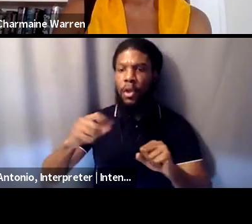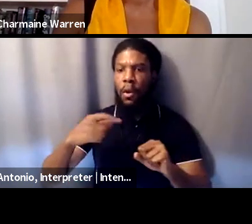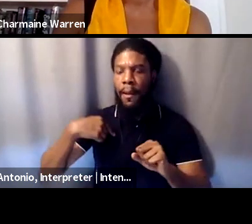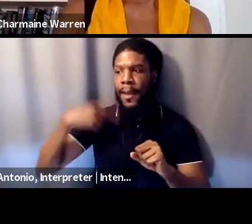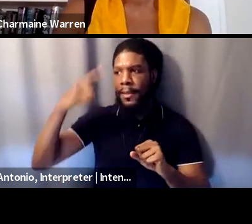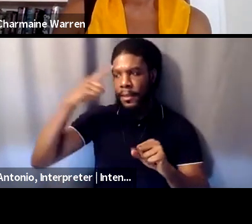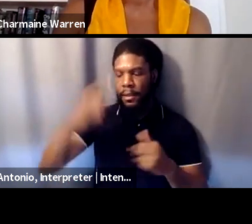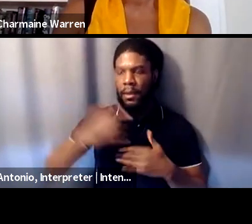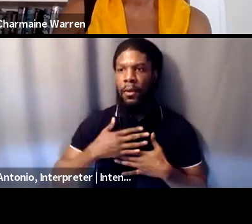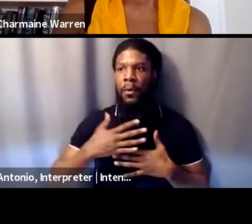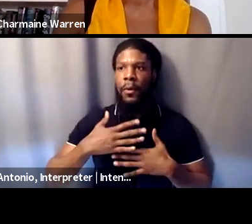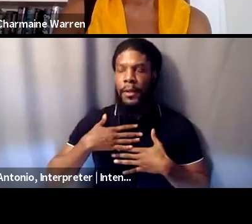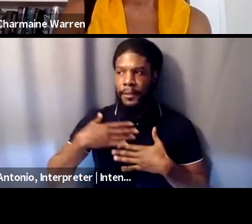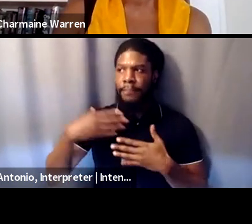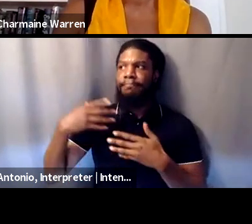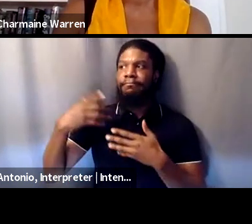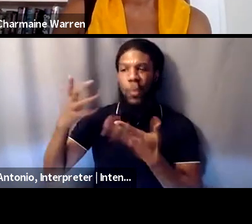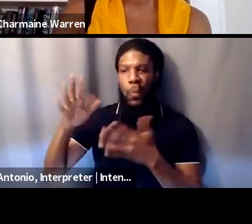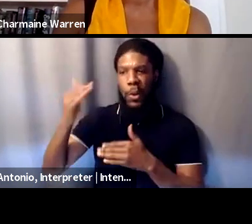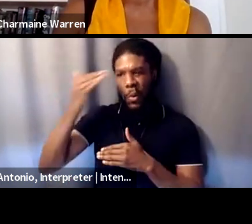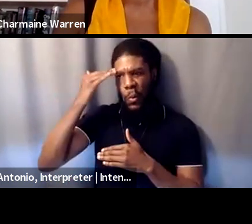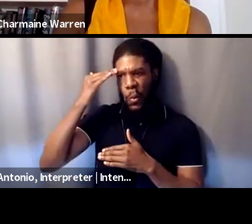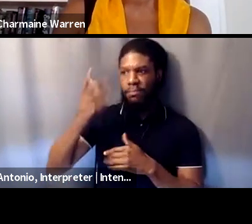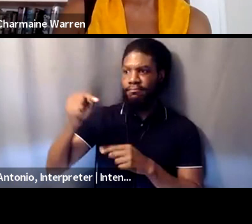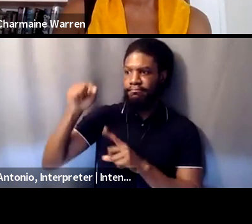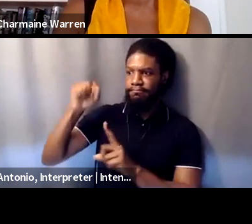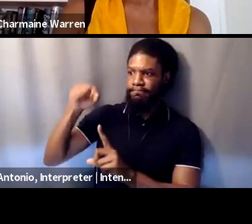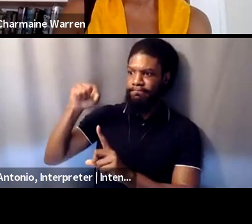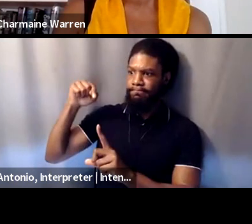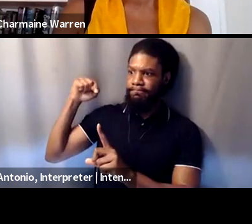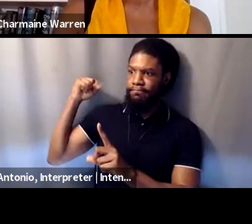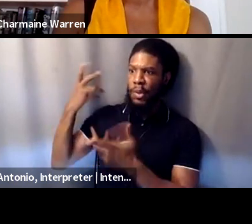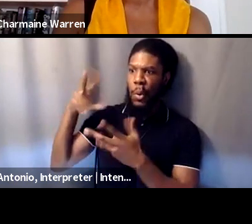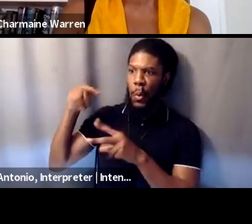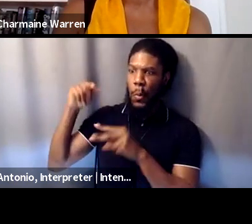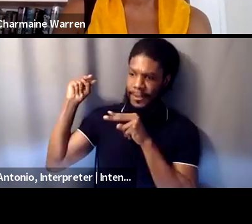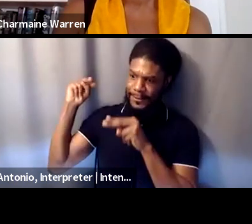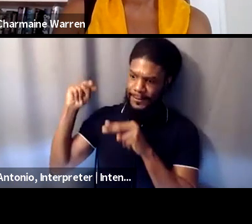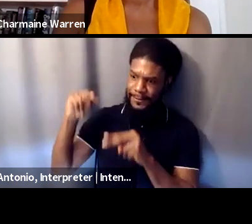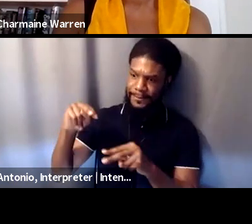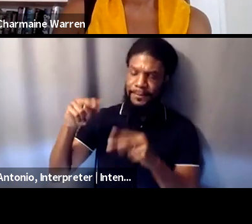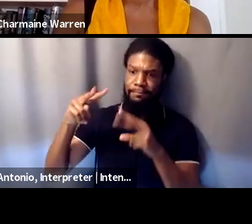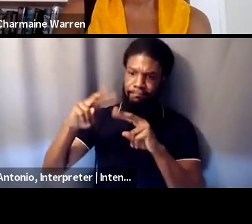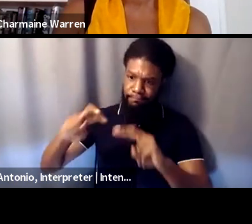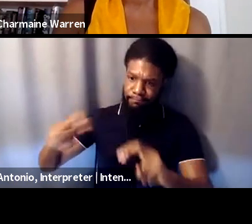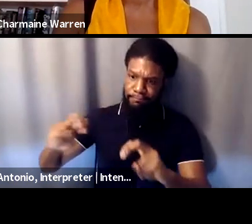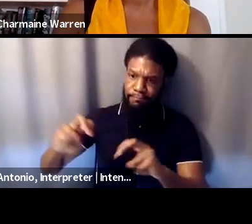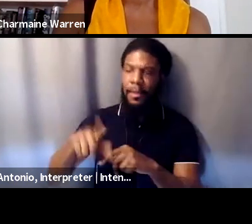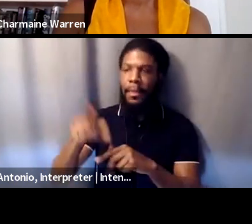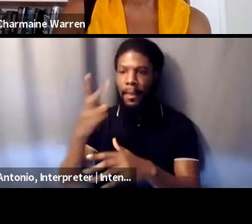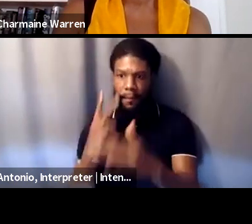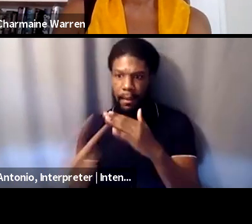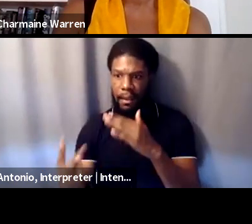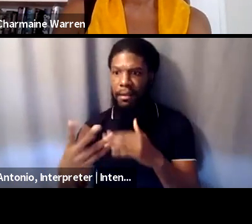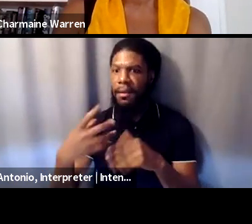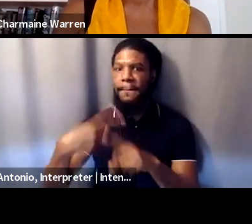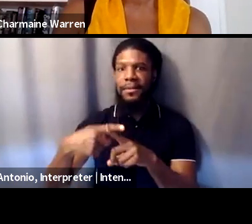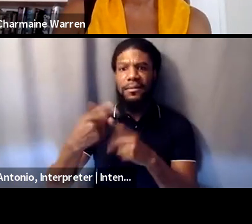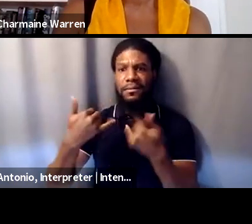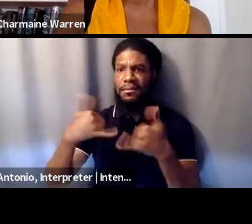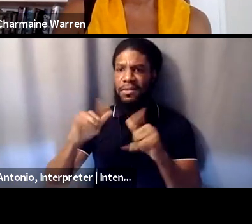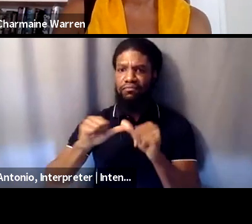that they have looked into the world of the unknown and have been brave and continued. And that is also the work